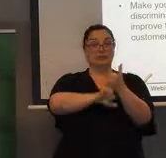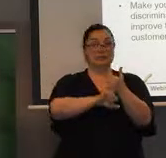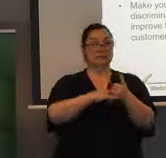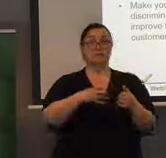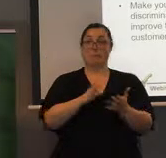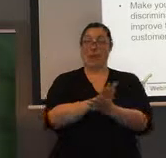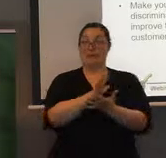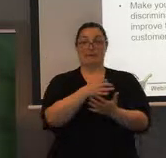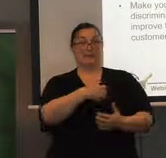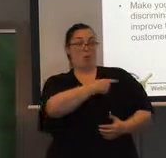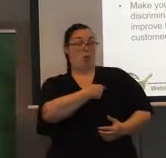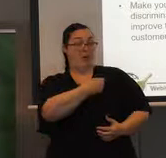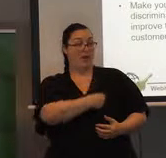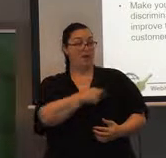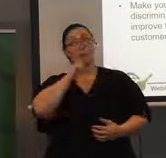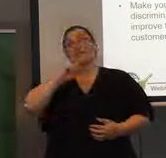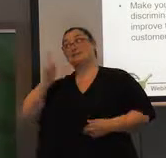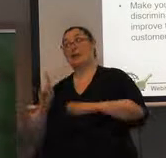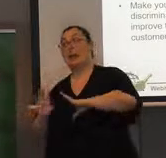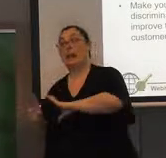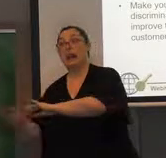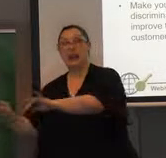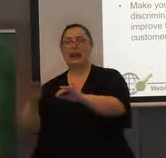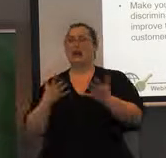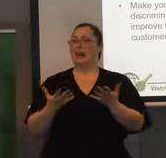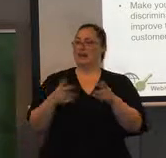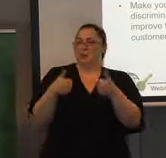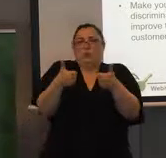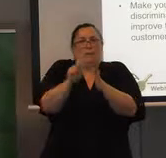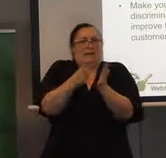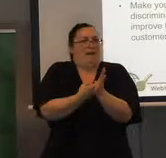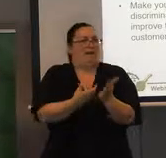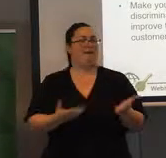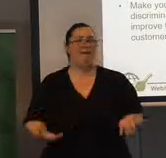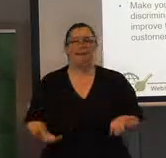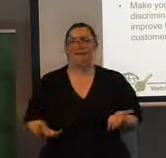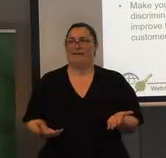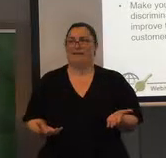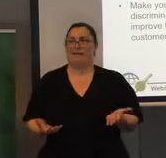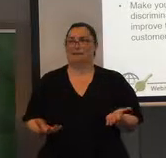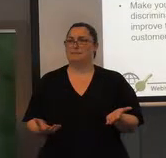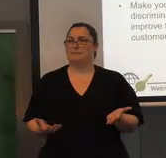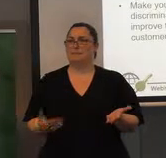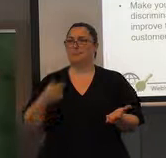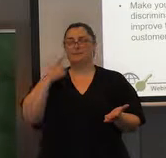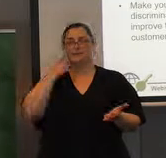to be a whole lot more loyal. It's wonderful public relations. There is nothing the matter in